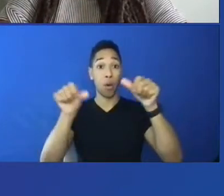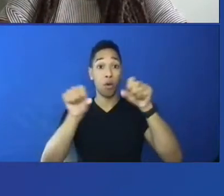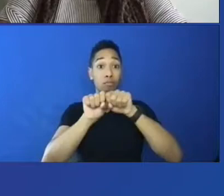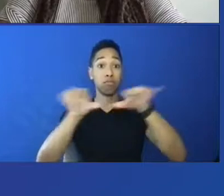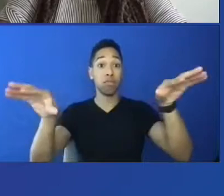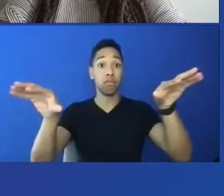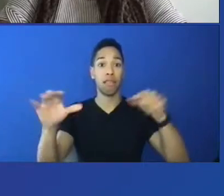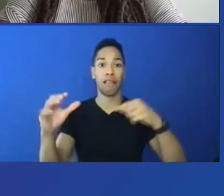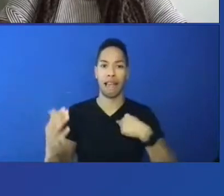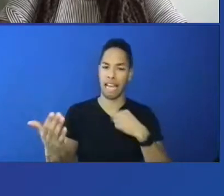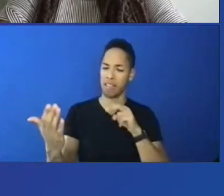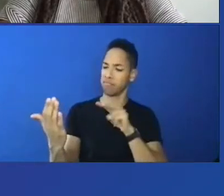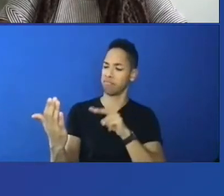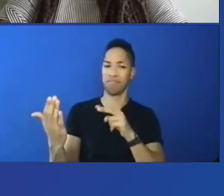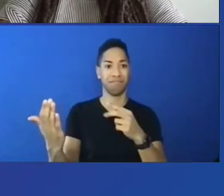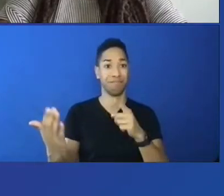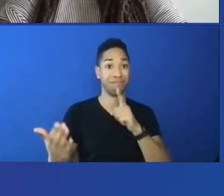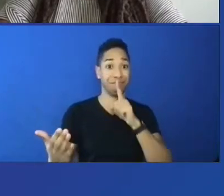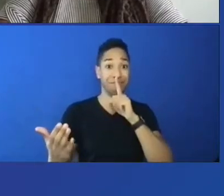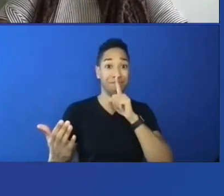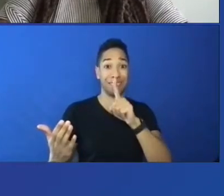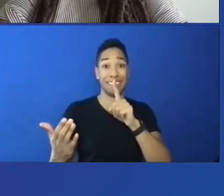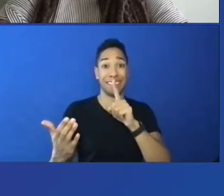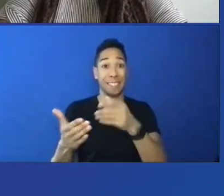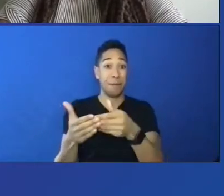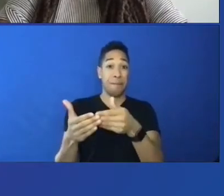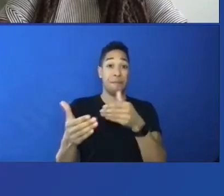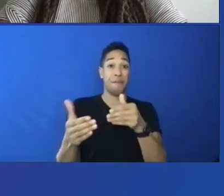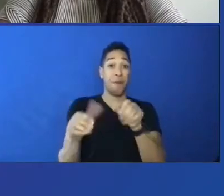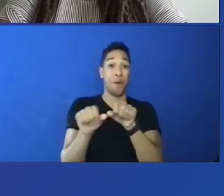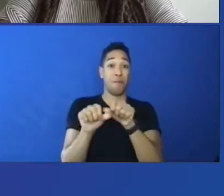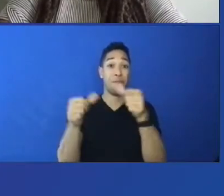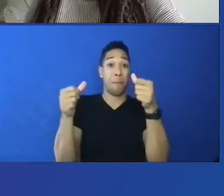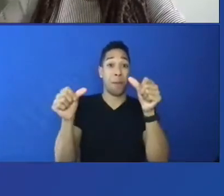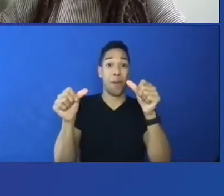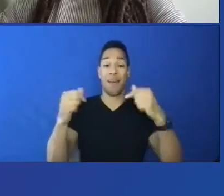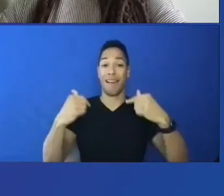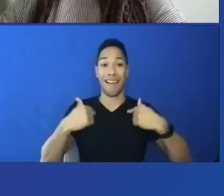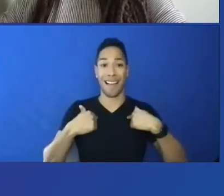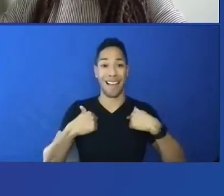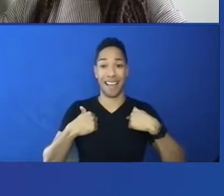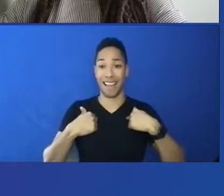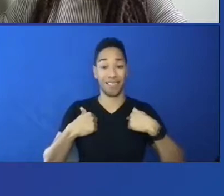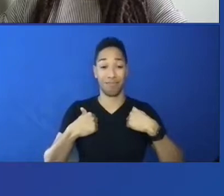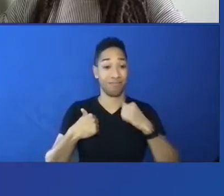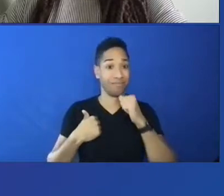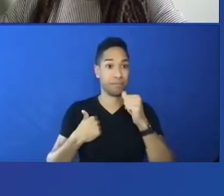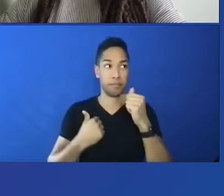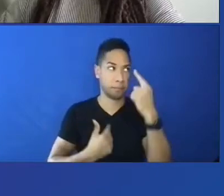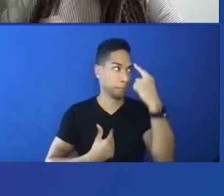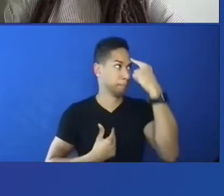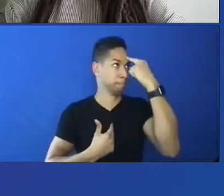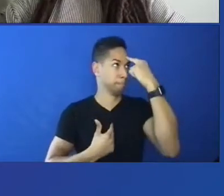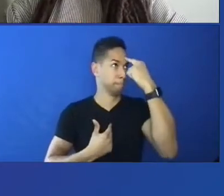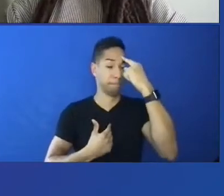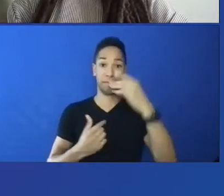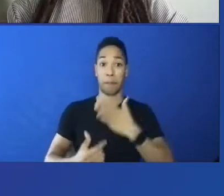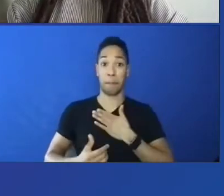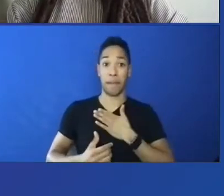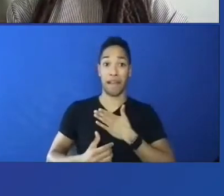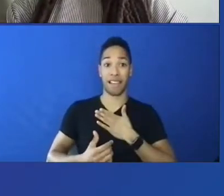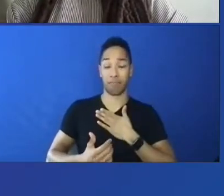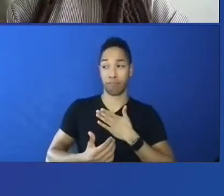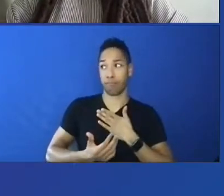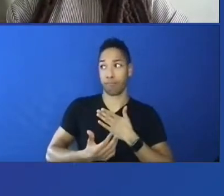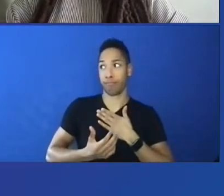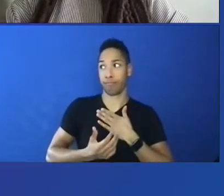had not really, prior to the job description being released, I hadn't really thought of myself in this role